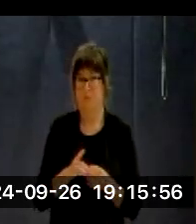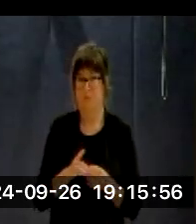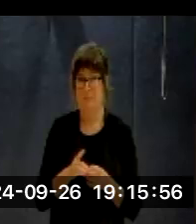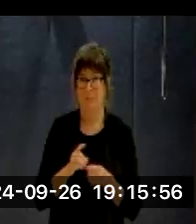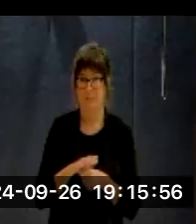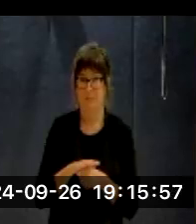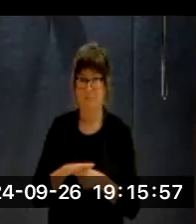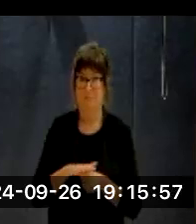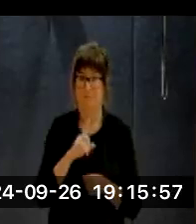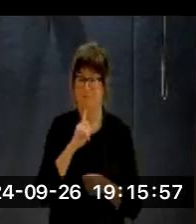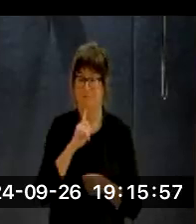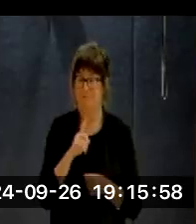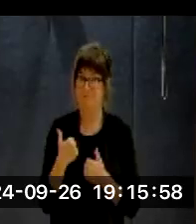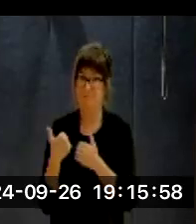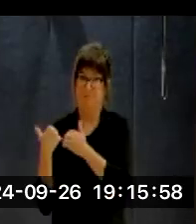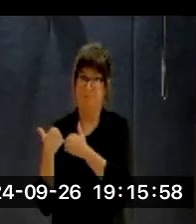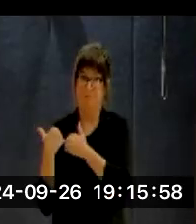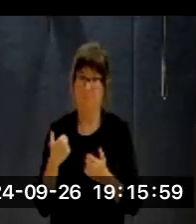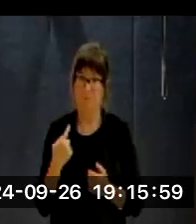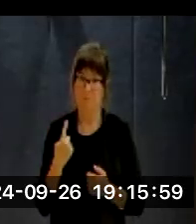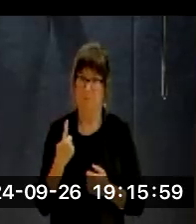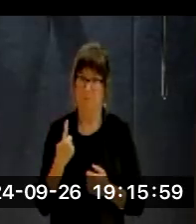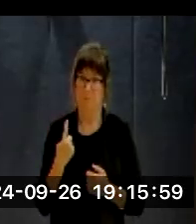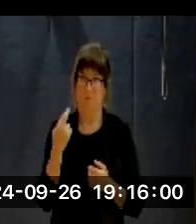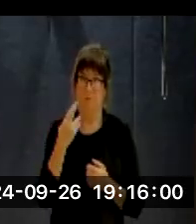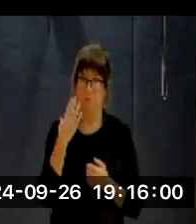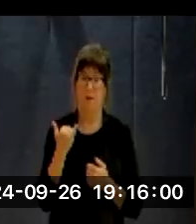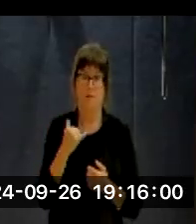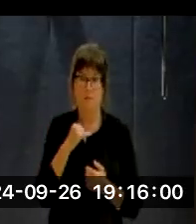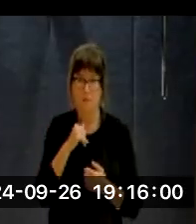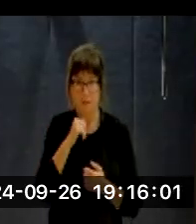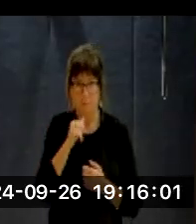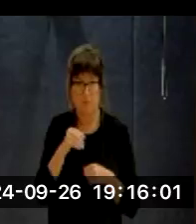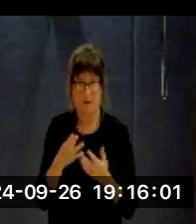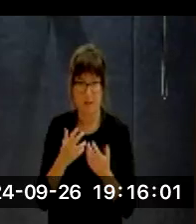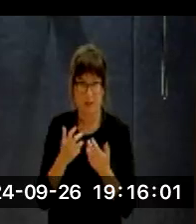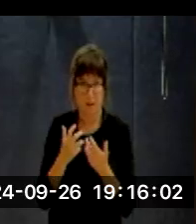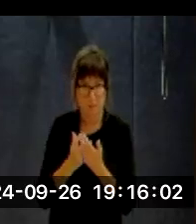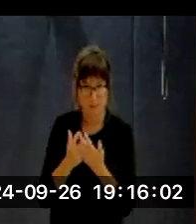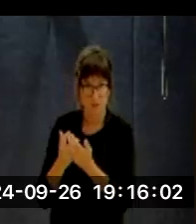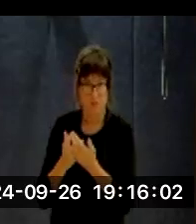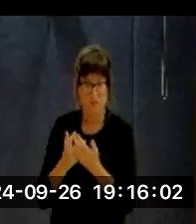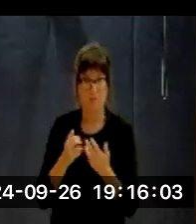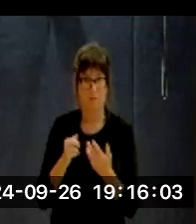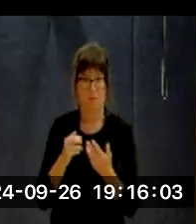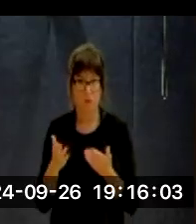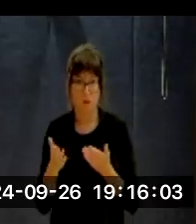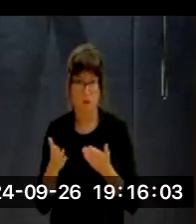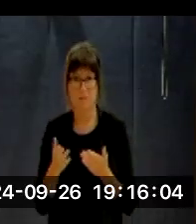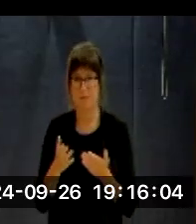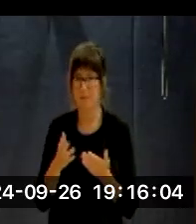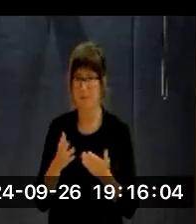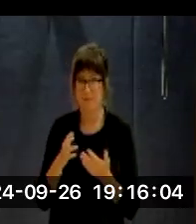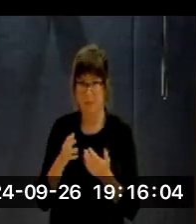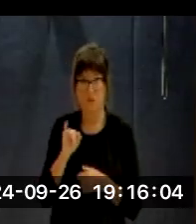of the culprits. And instead of providing not just accommodations, but services, school districts like Irvine